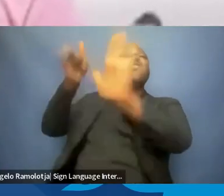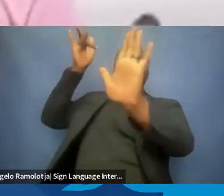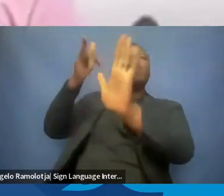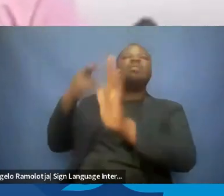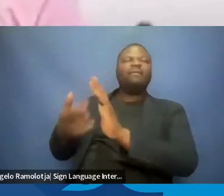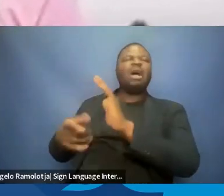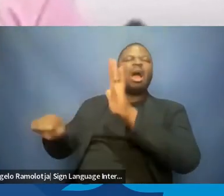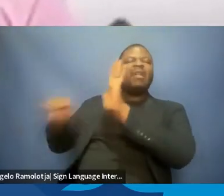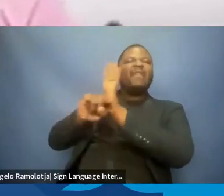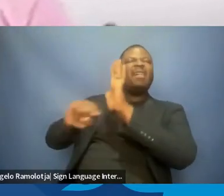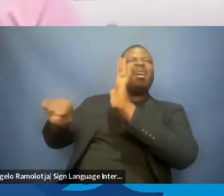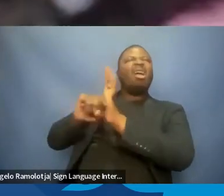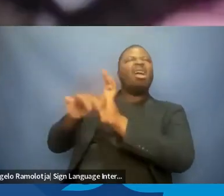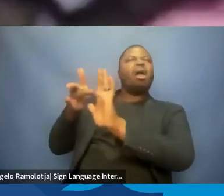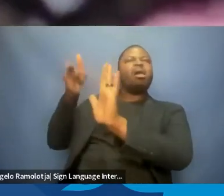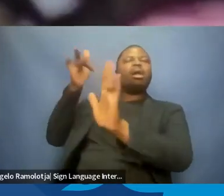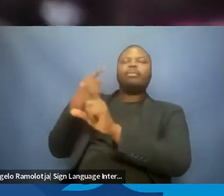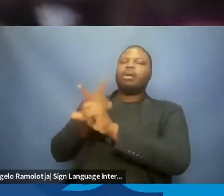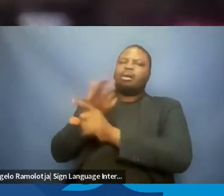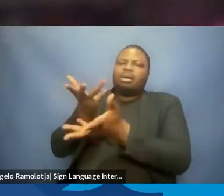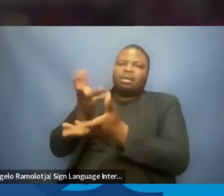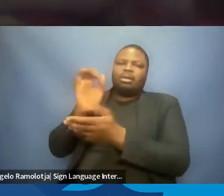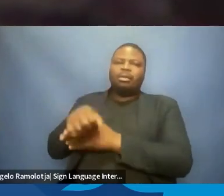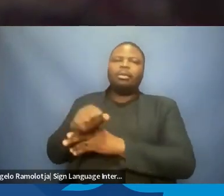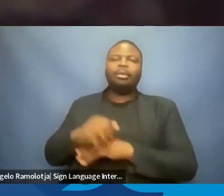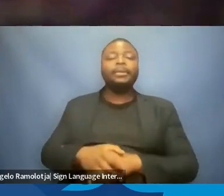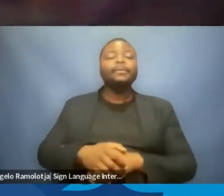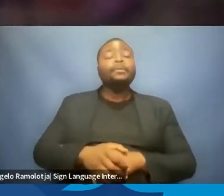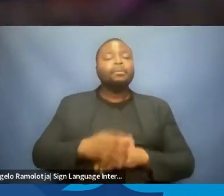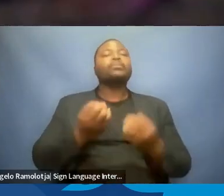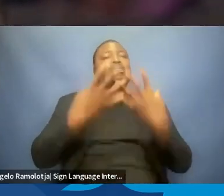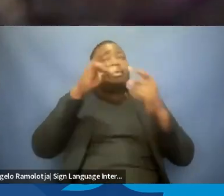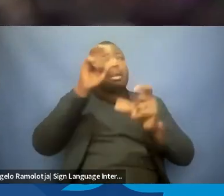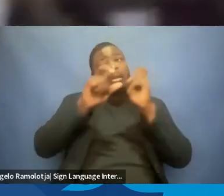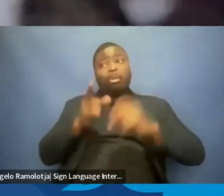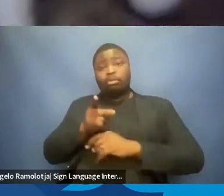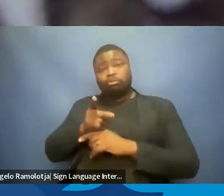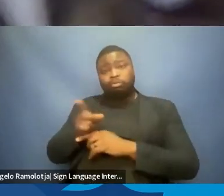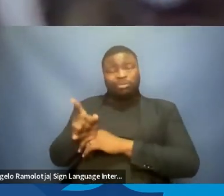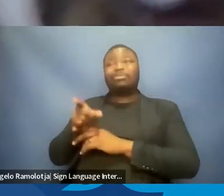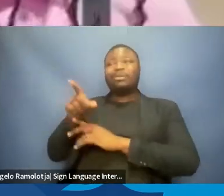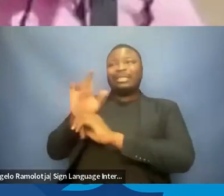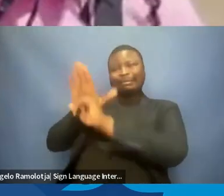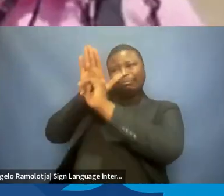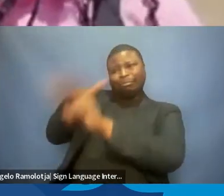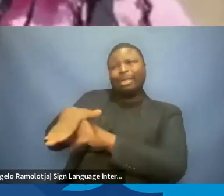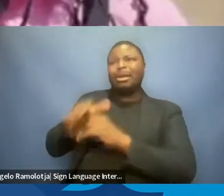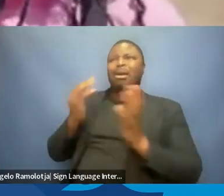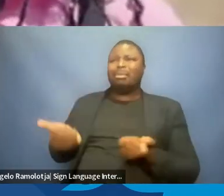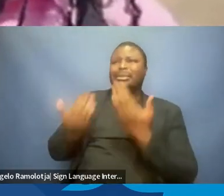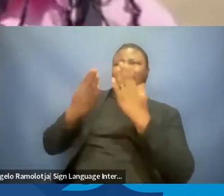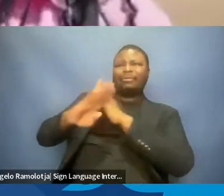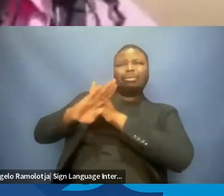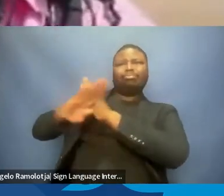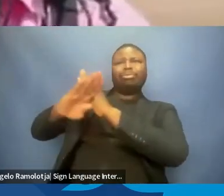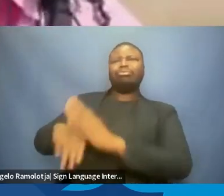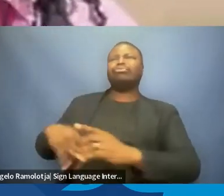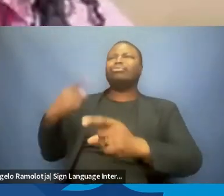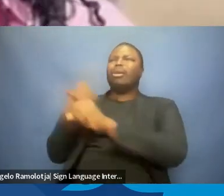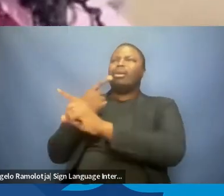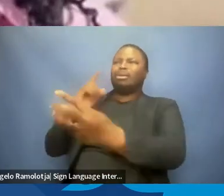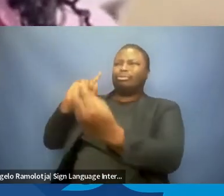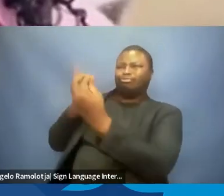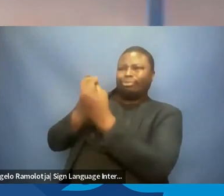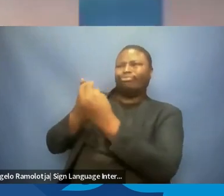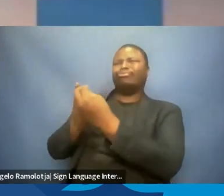The biggest issue is that they get to be violated mostly, being denied services, being beaten.